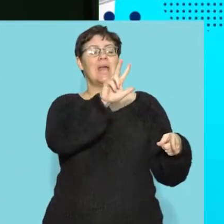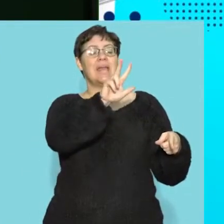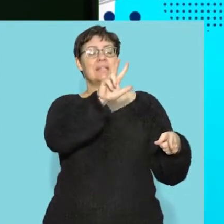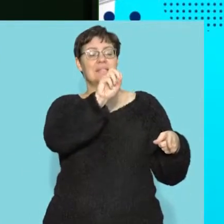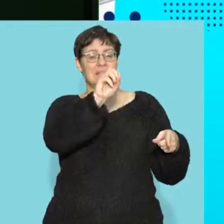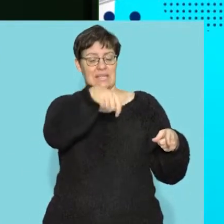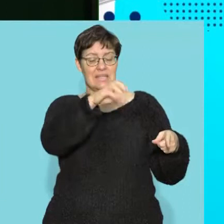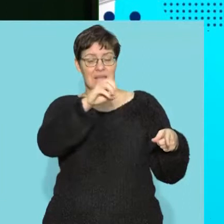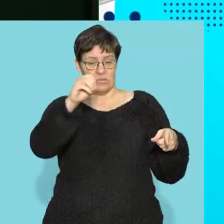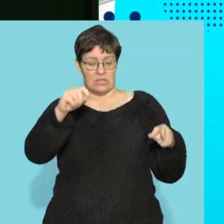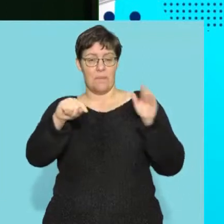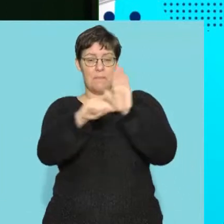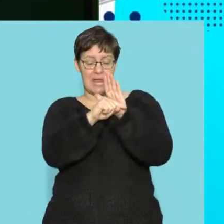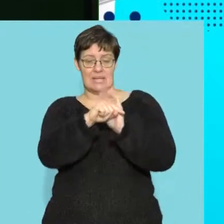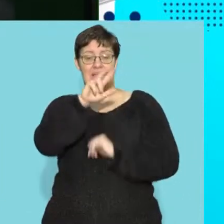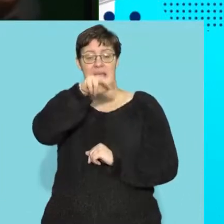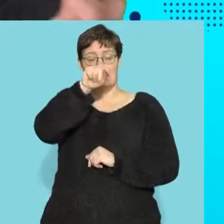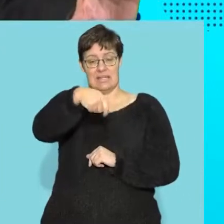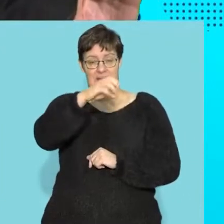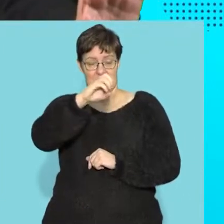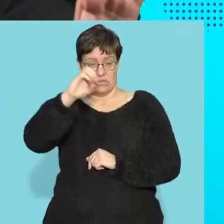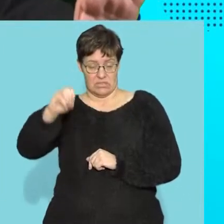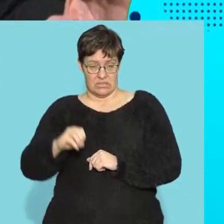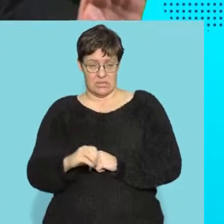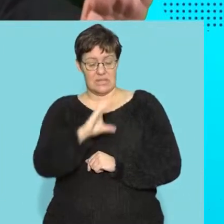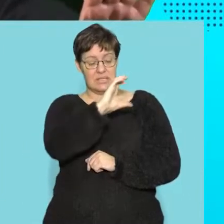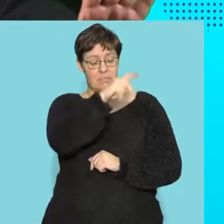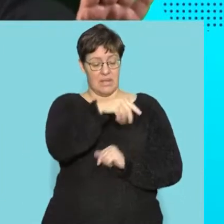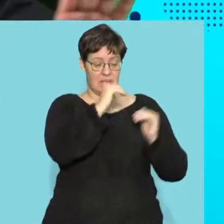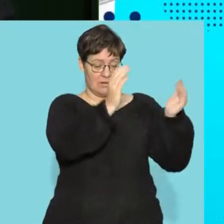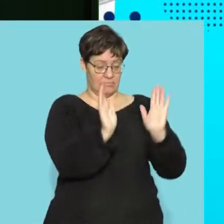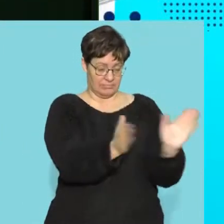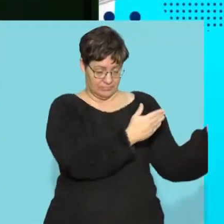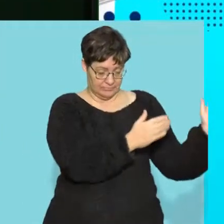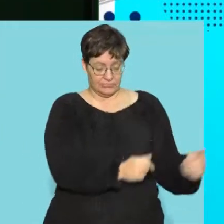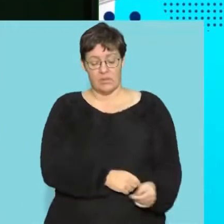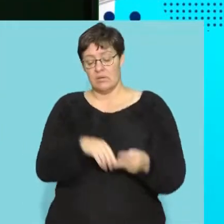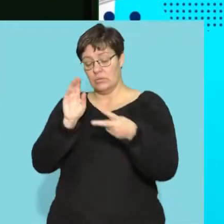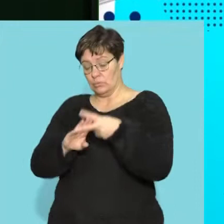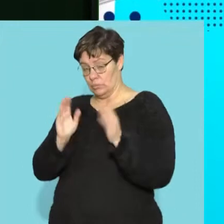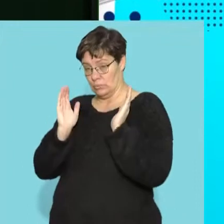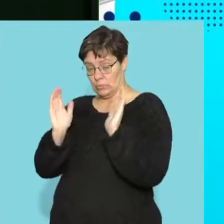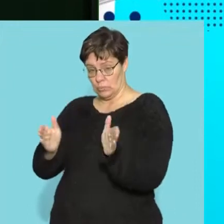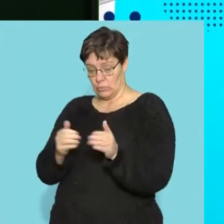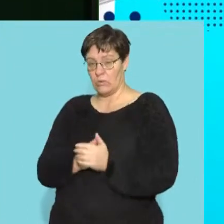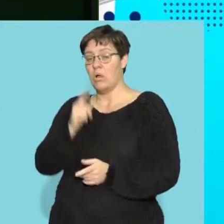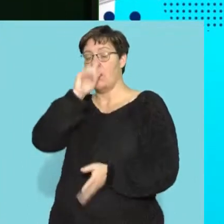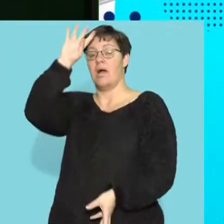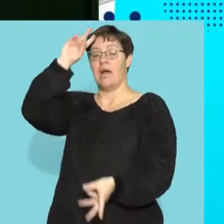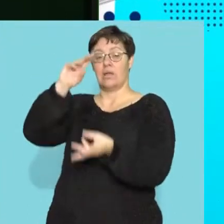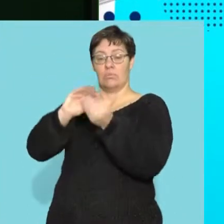280,000 minus the 18,000. So cost price bracket, done and dusted. Number two, look at your